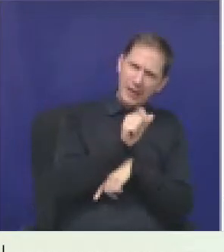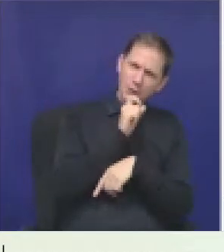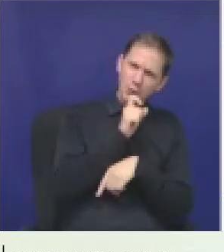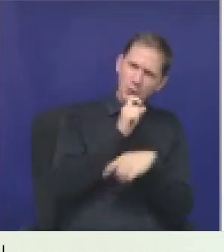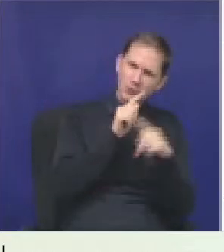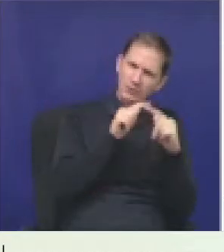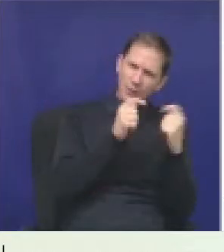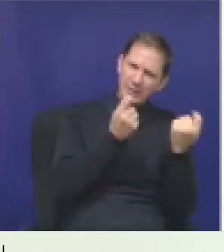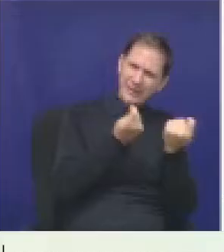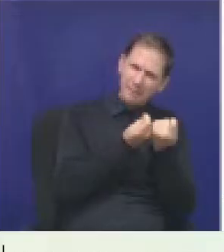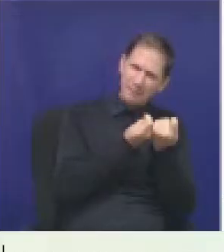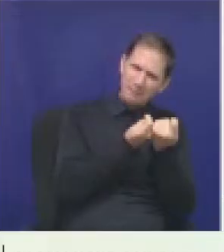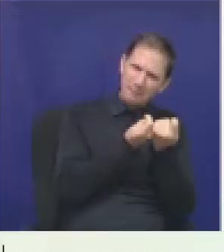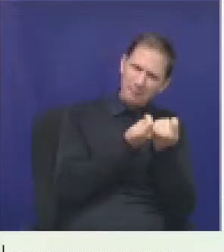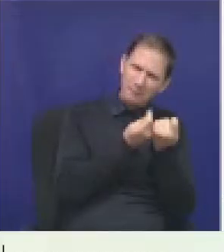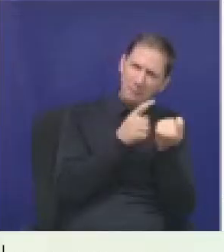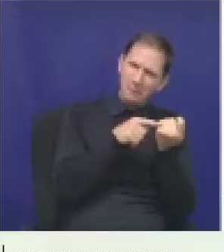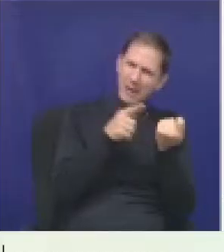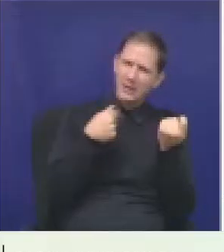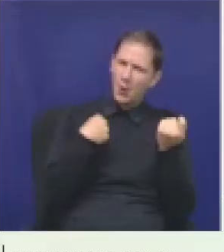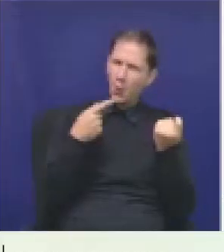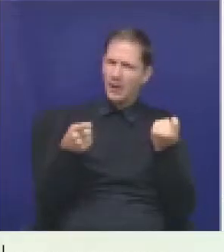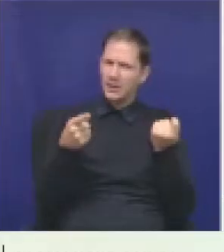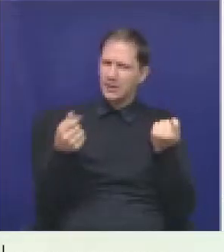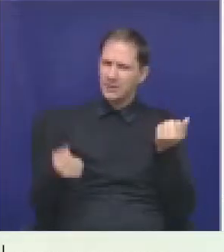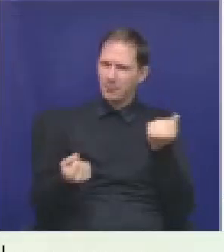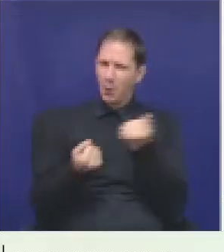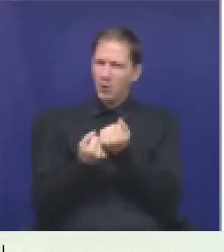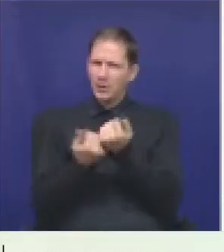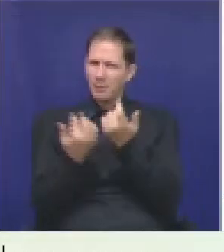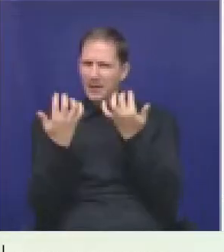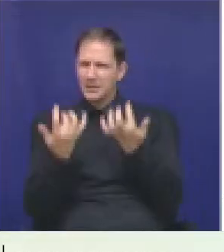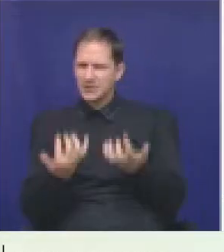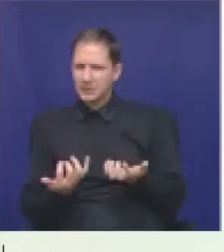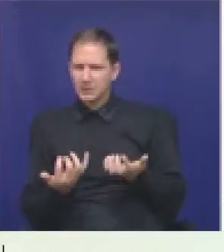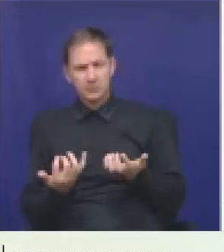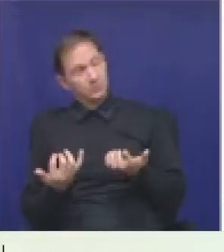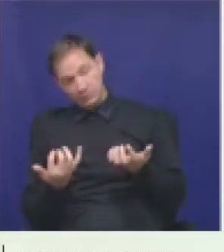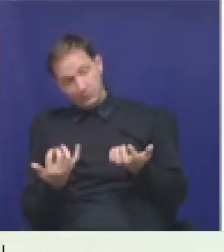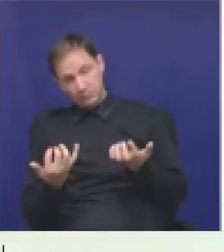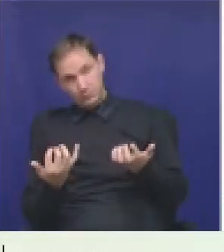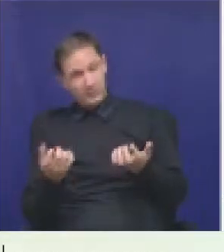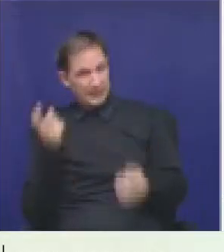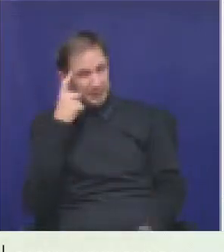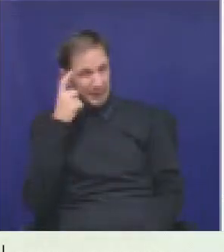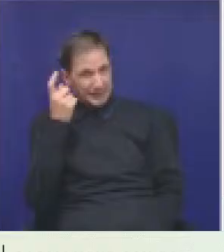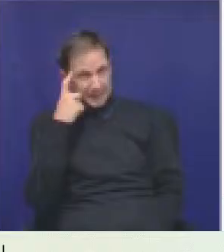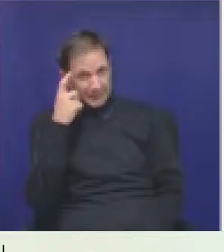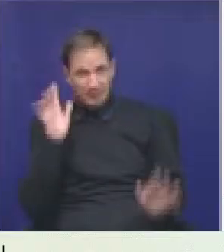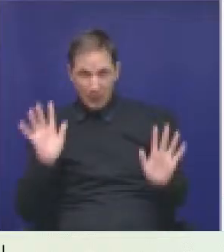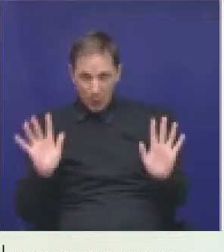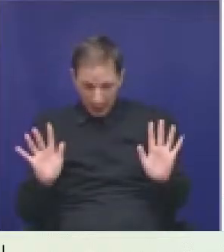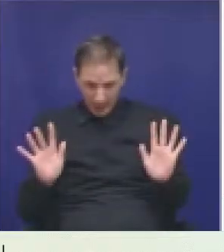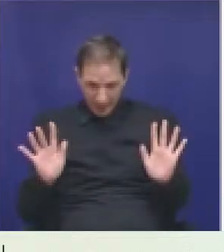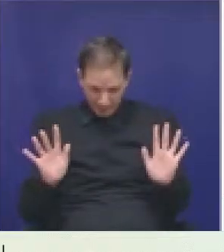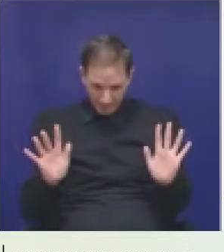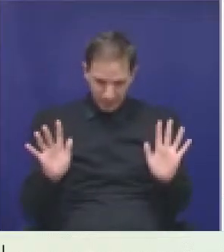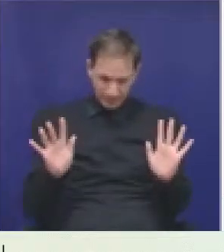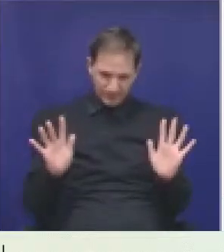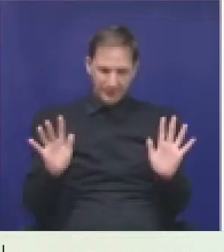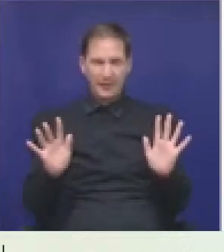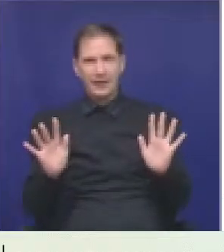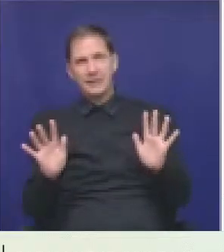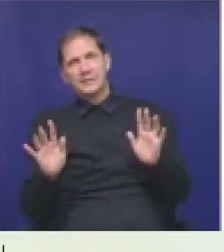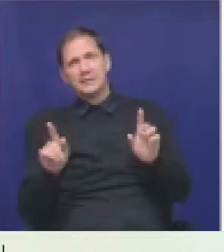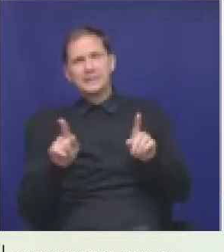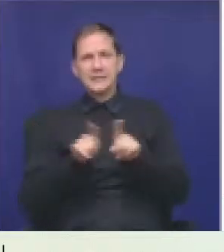Stats SA, but do not want to pass the budget of Stats SA. That's the first collapse of logic. The very same people come here